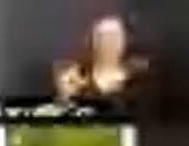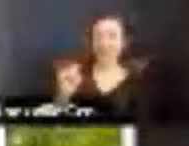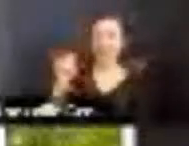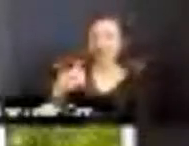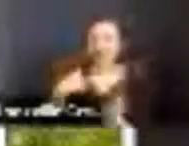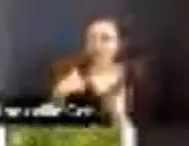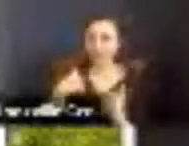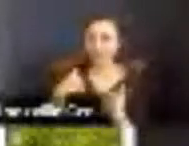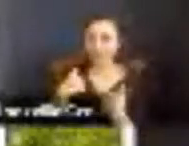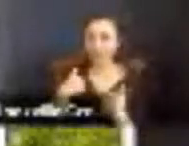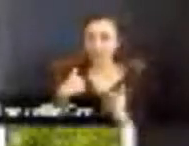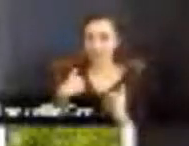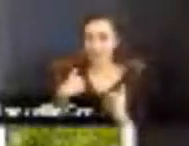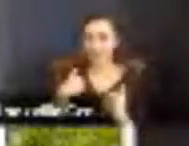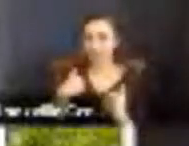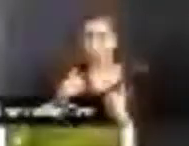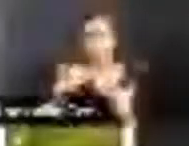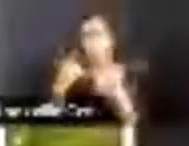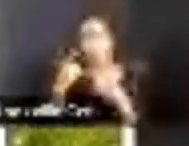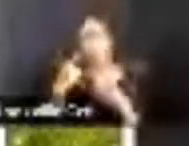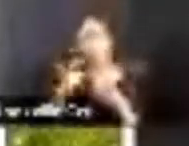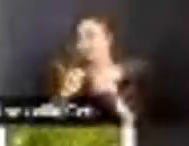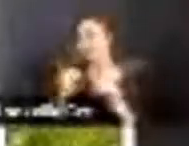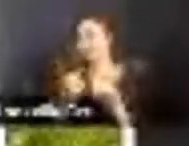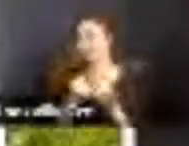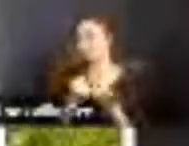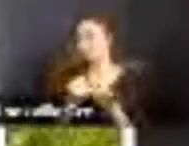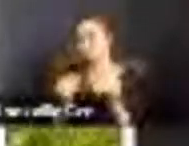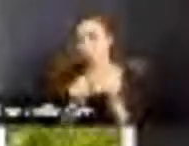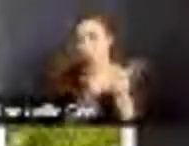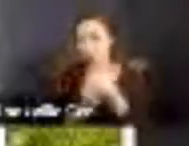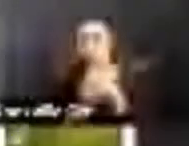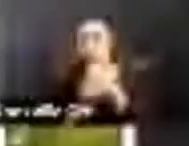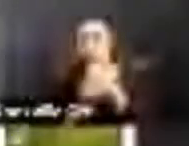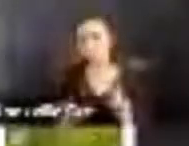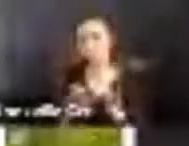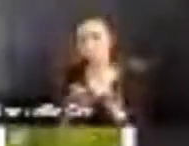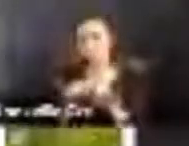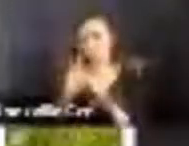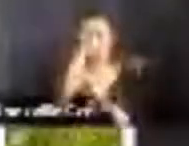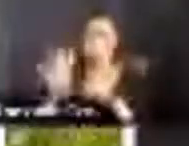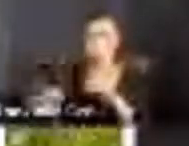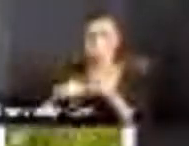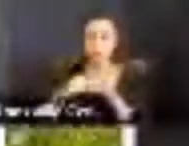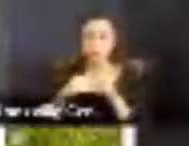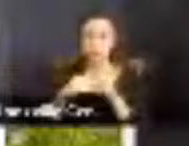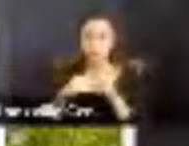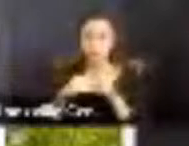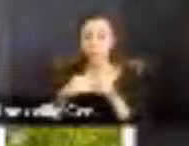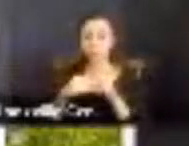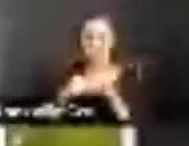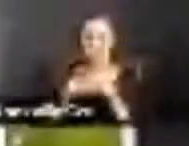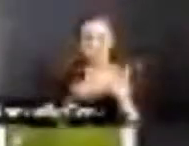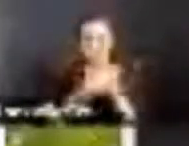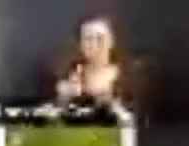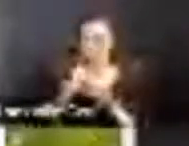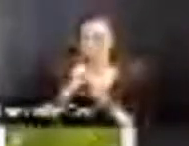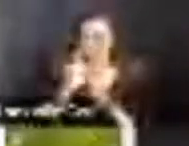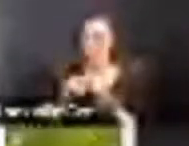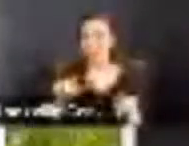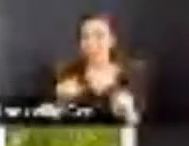to give our team some more support, also, we're going to add some folks for that as